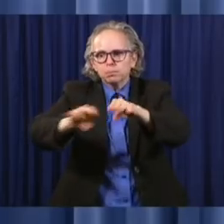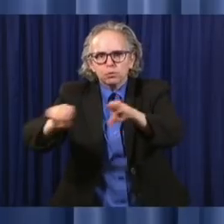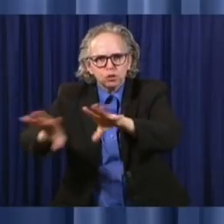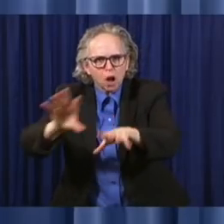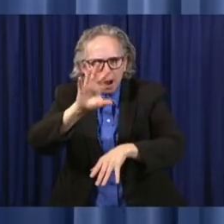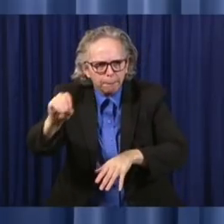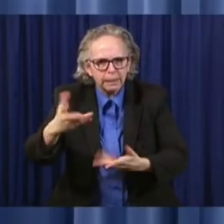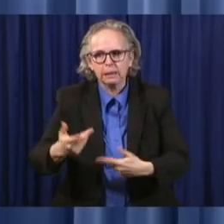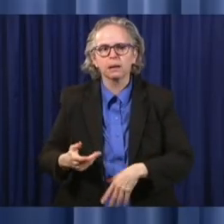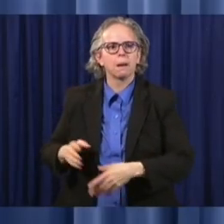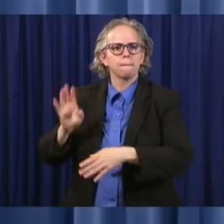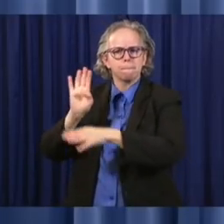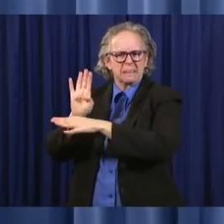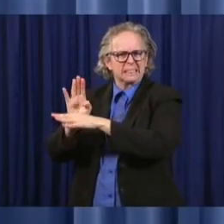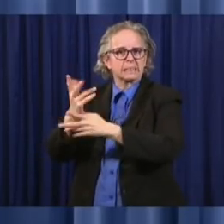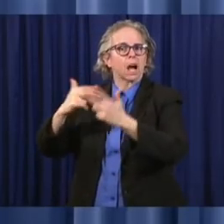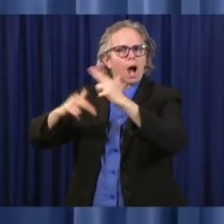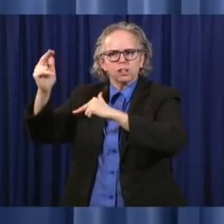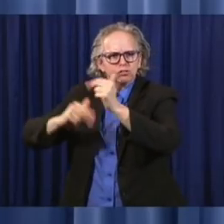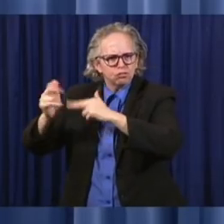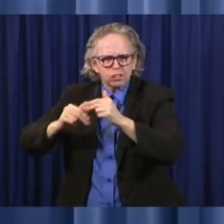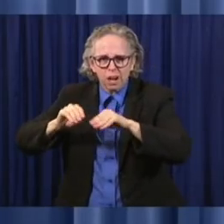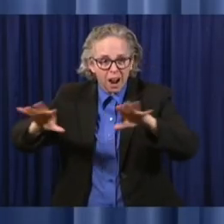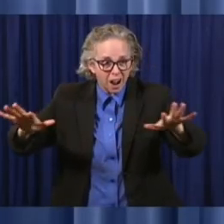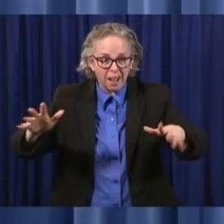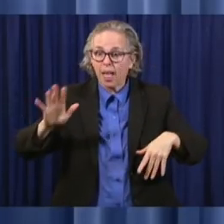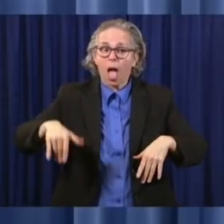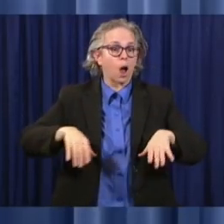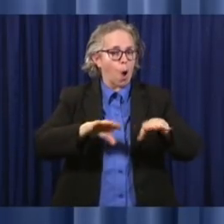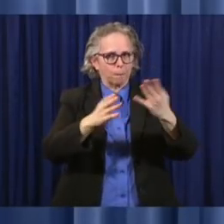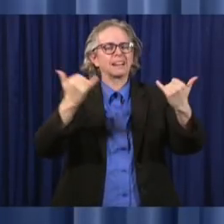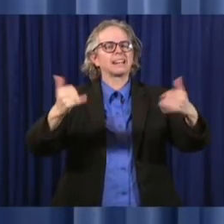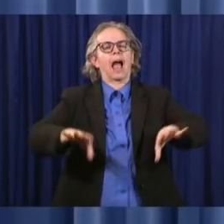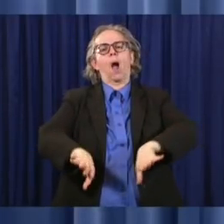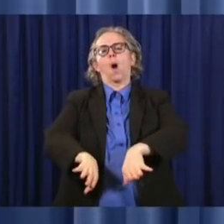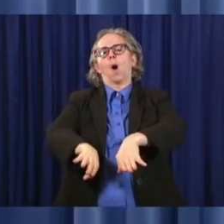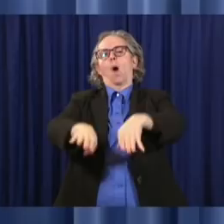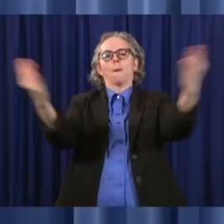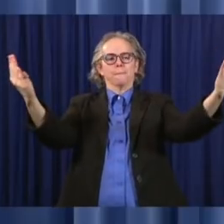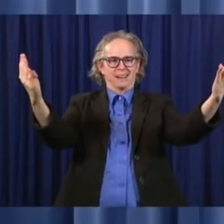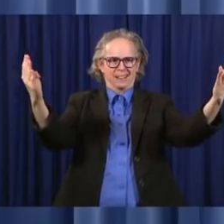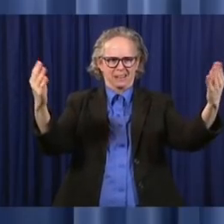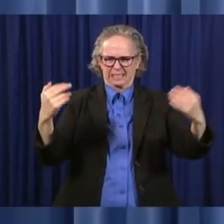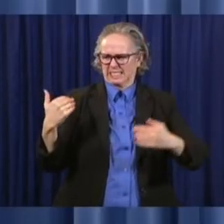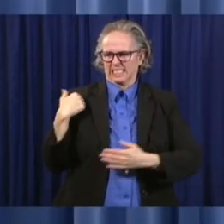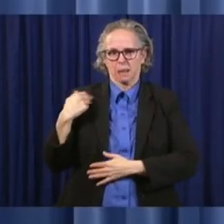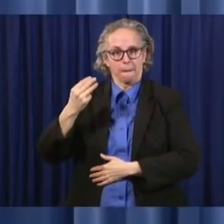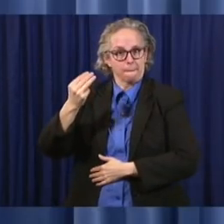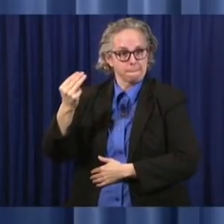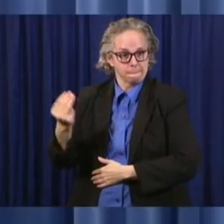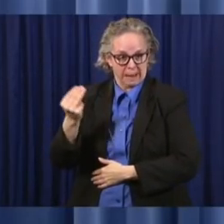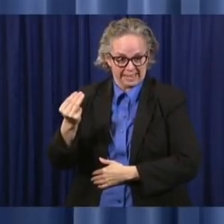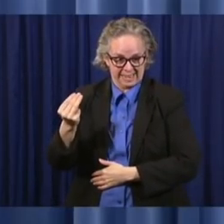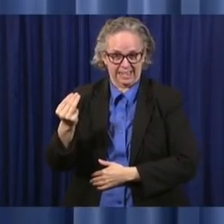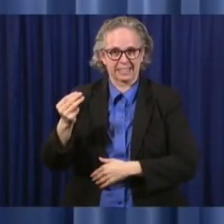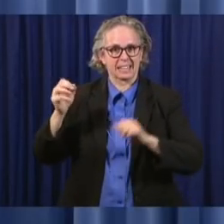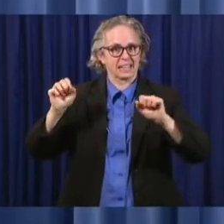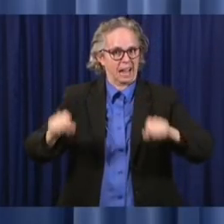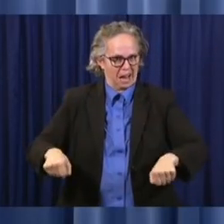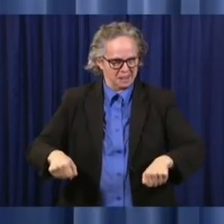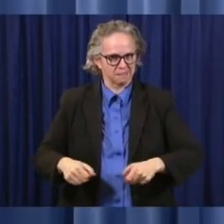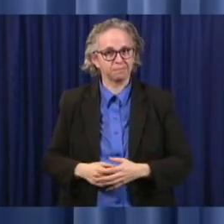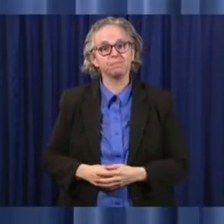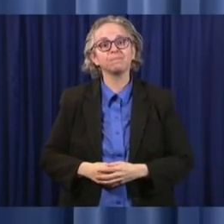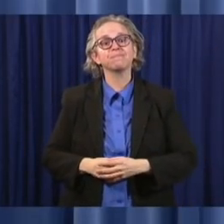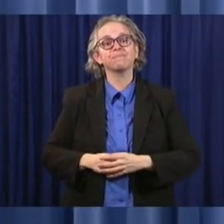example. Those that were not open have now been opened. And in that case, we had a working